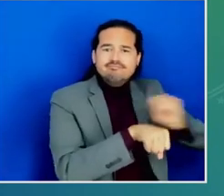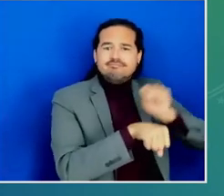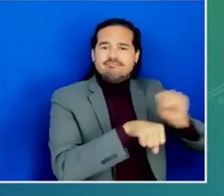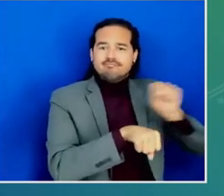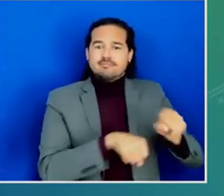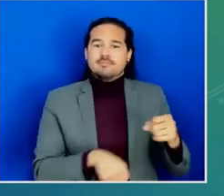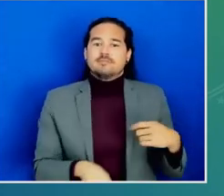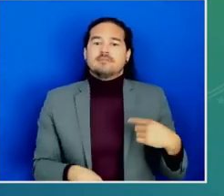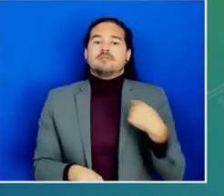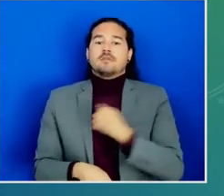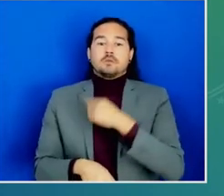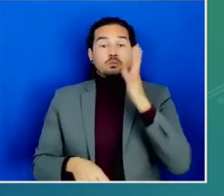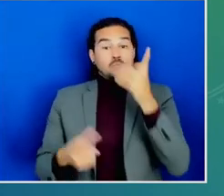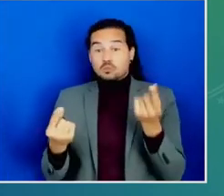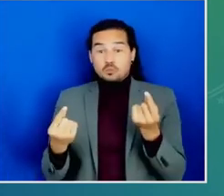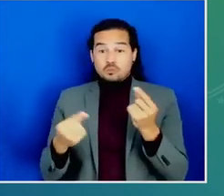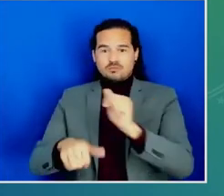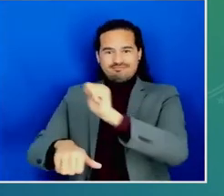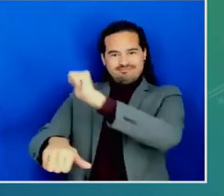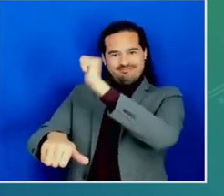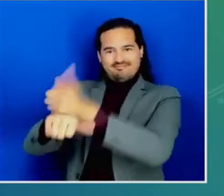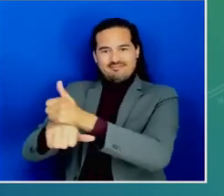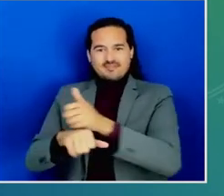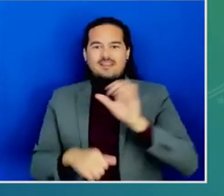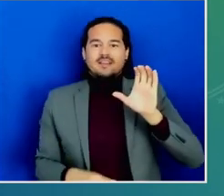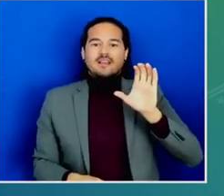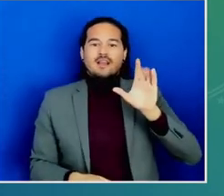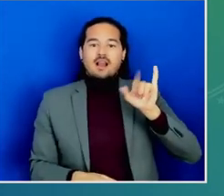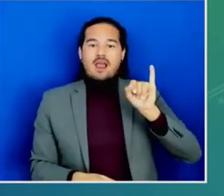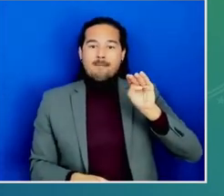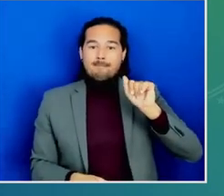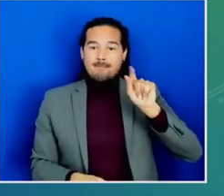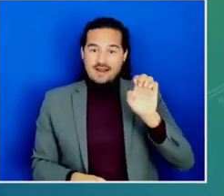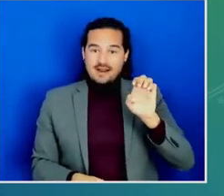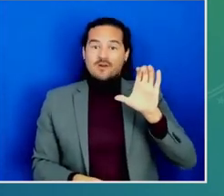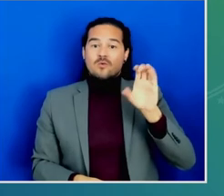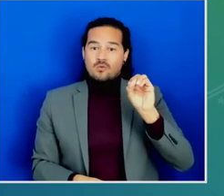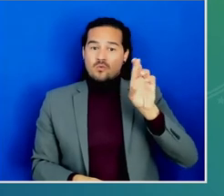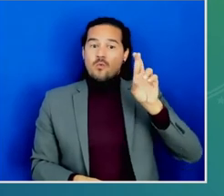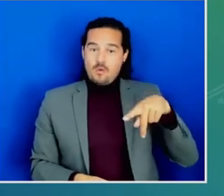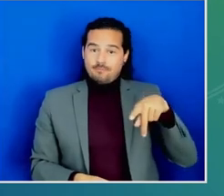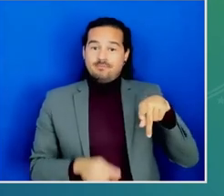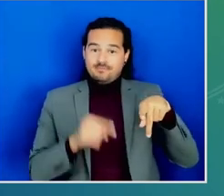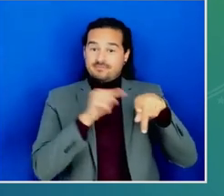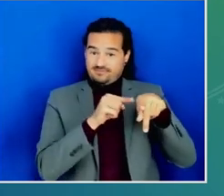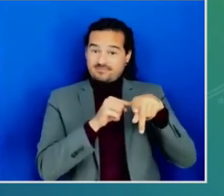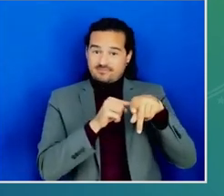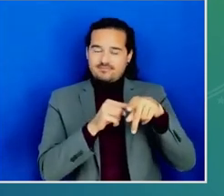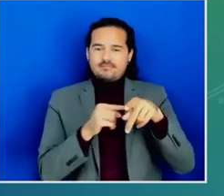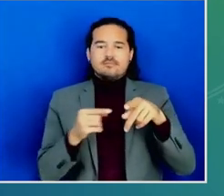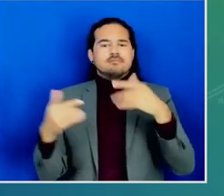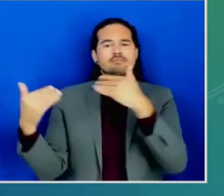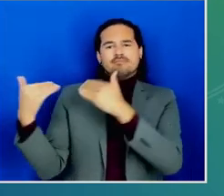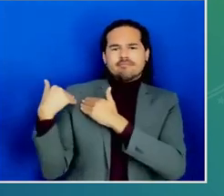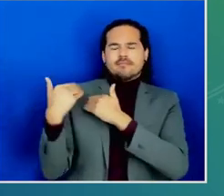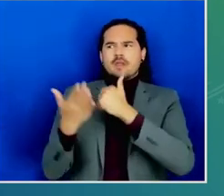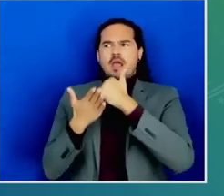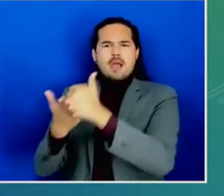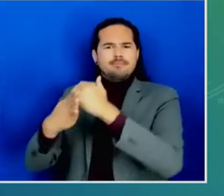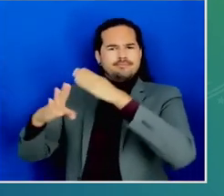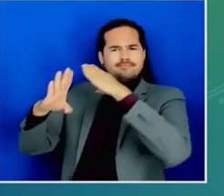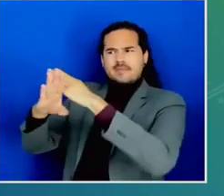corps to heal our public lands, make us less vulnerable to wildfires and floods. And I believe that every American